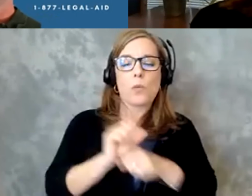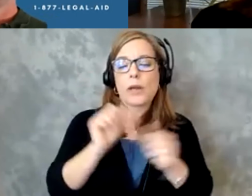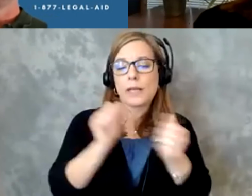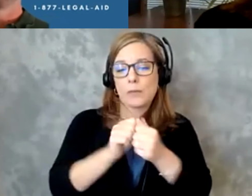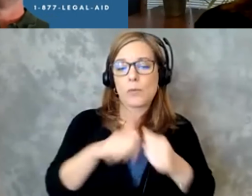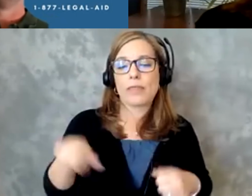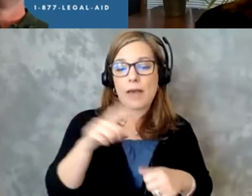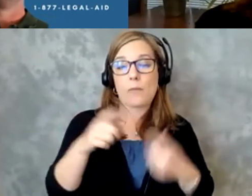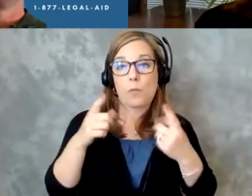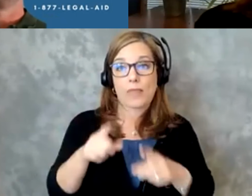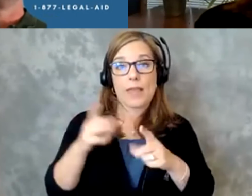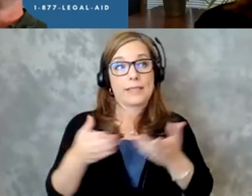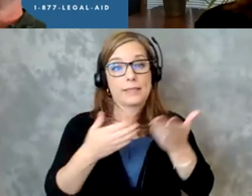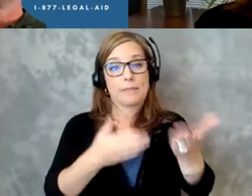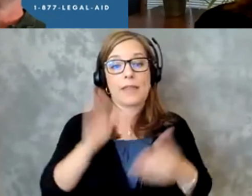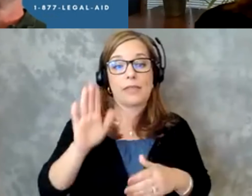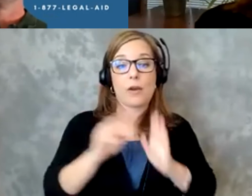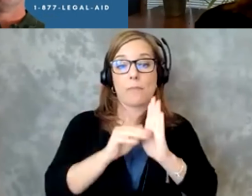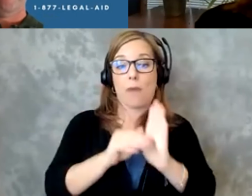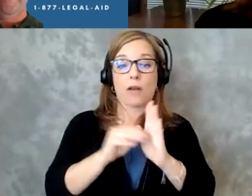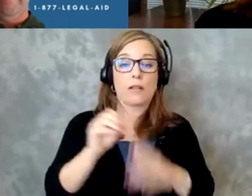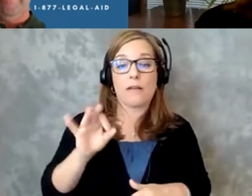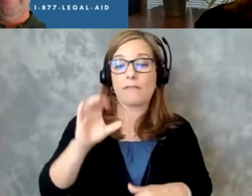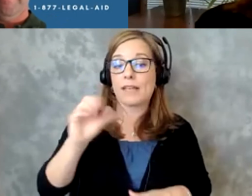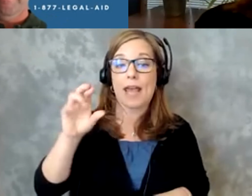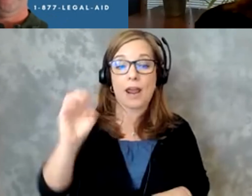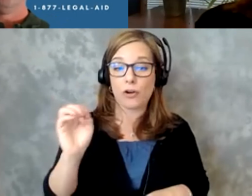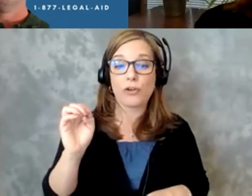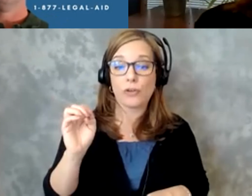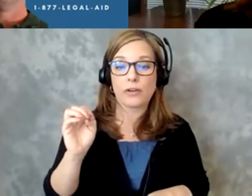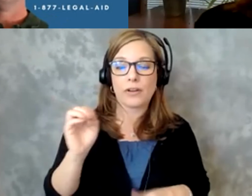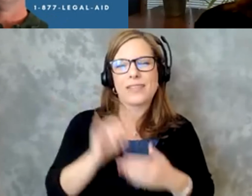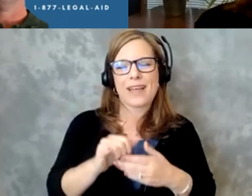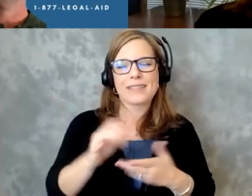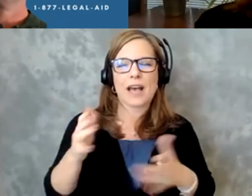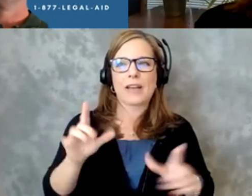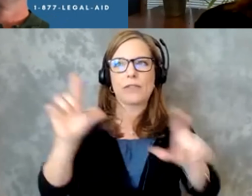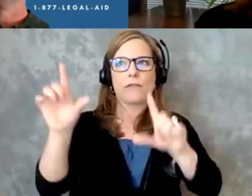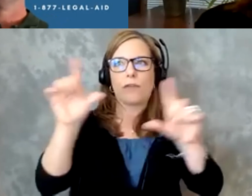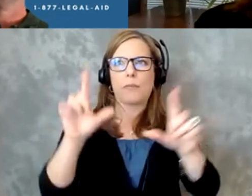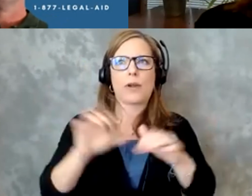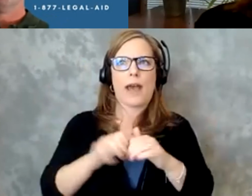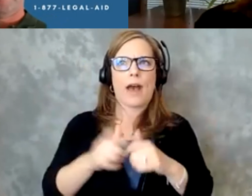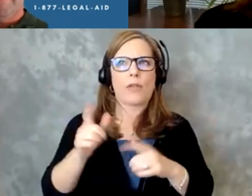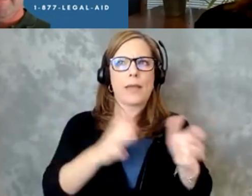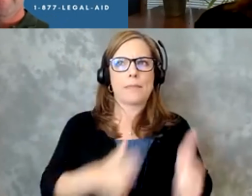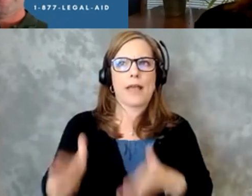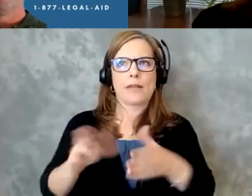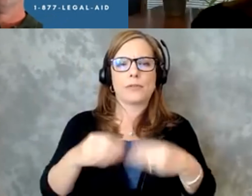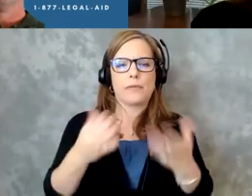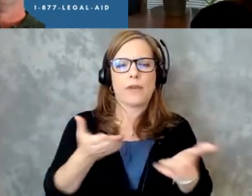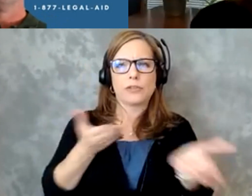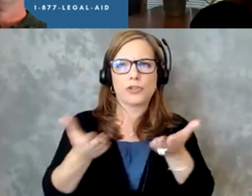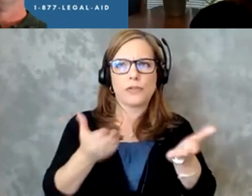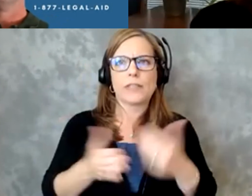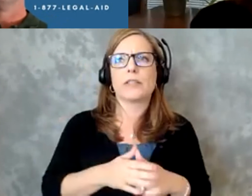when they submit their model of care to the department, which is kind of how, like, their framework on how they intend to provide the services, what kinds of providers